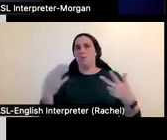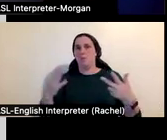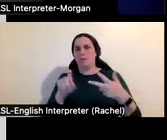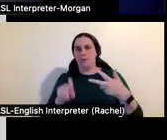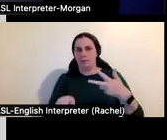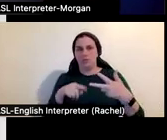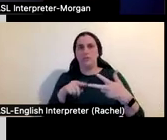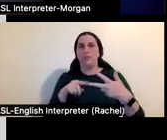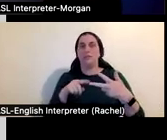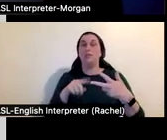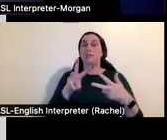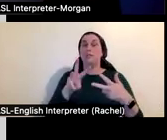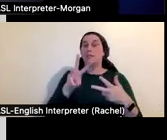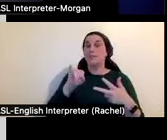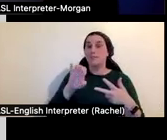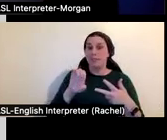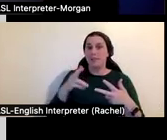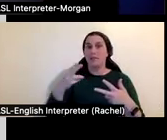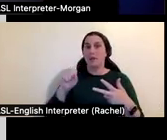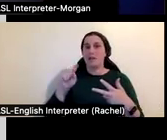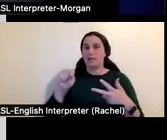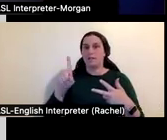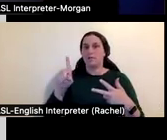Laughing. Geschlafen. Yeah.